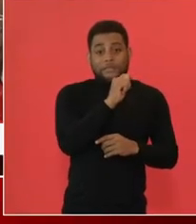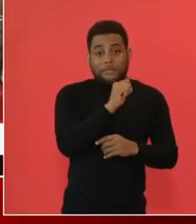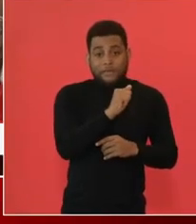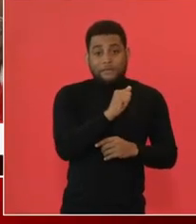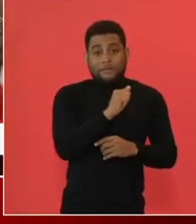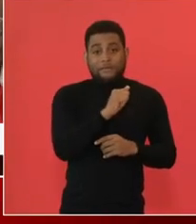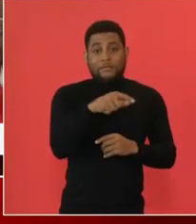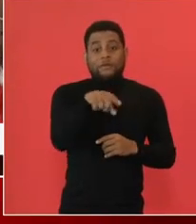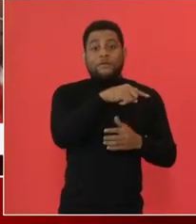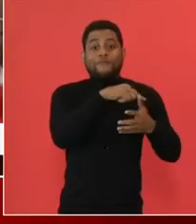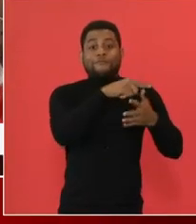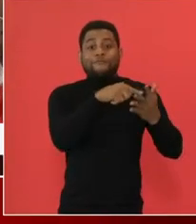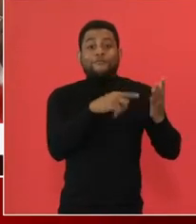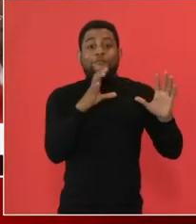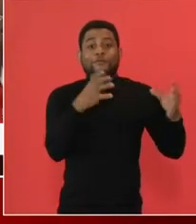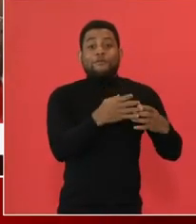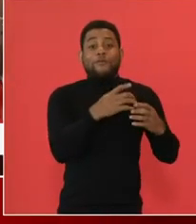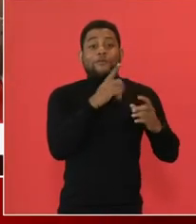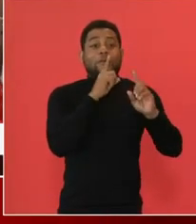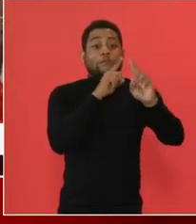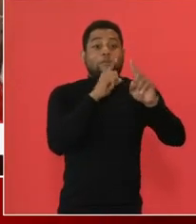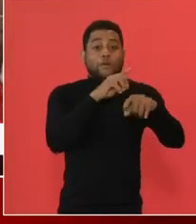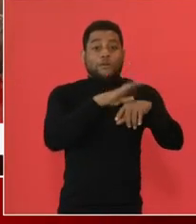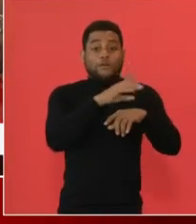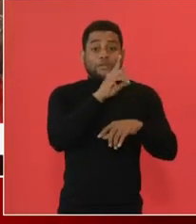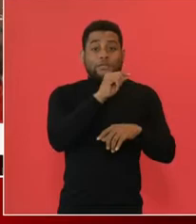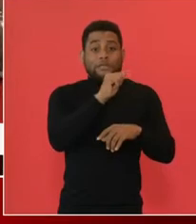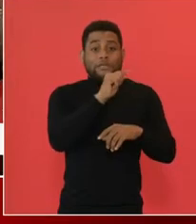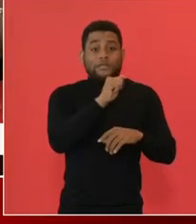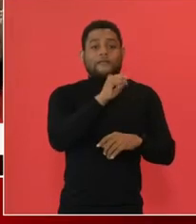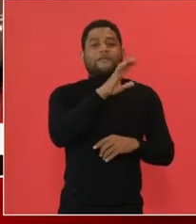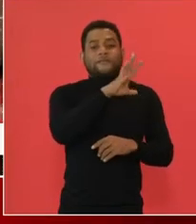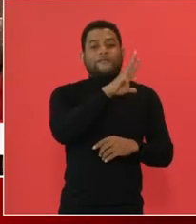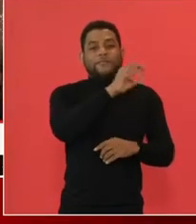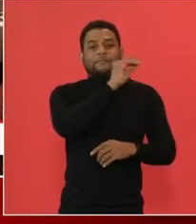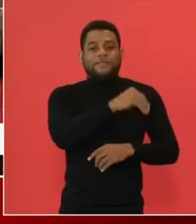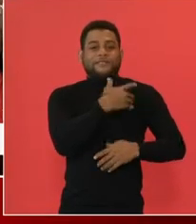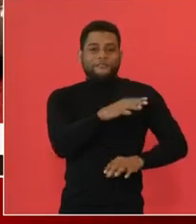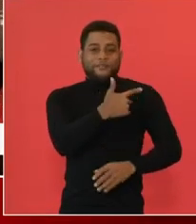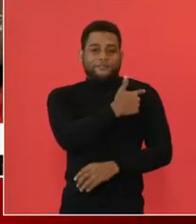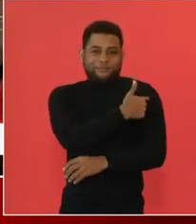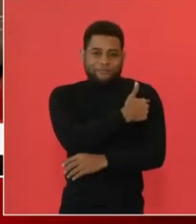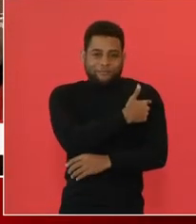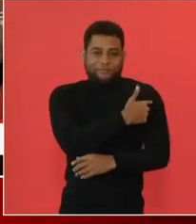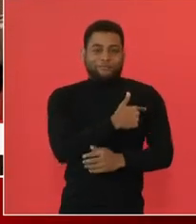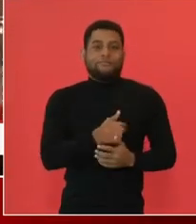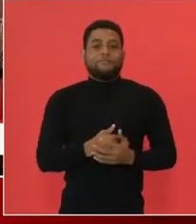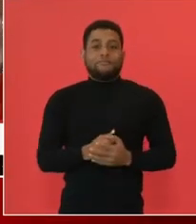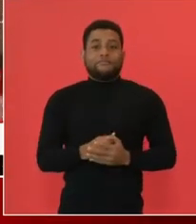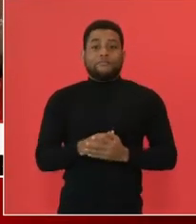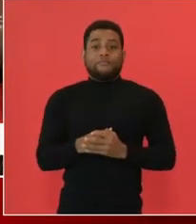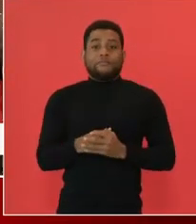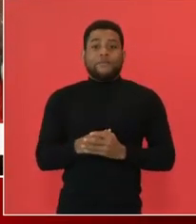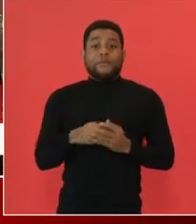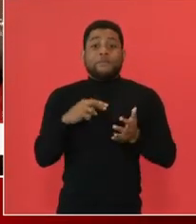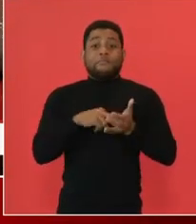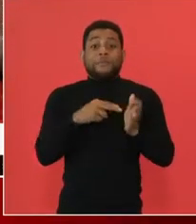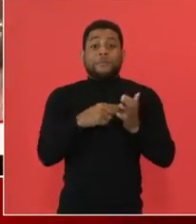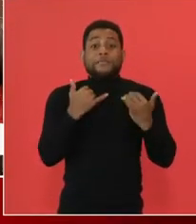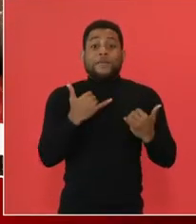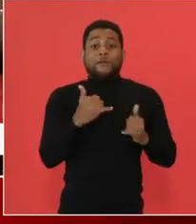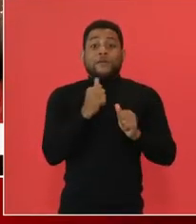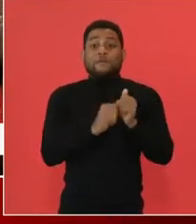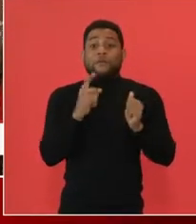are vaccinated. So what I expect is that people, now that they're in the office and they're getting